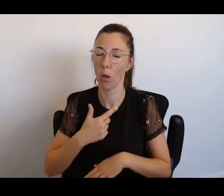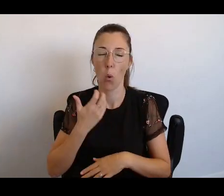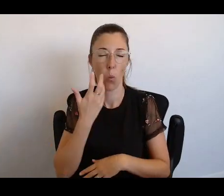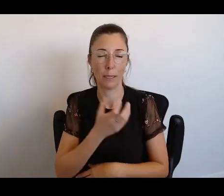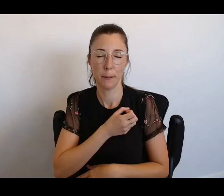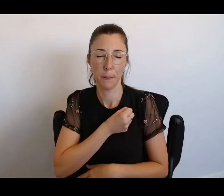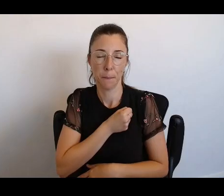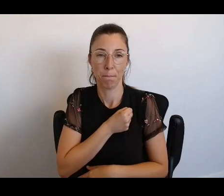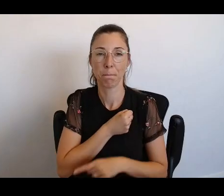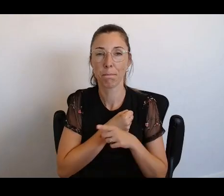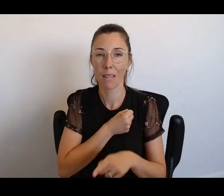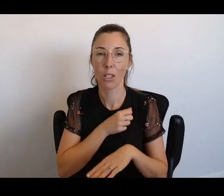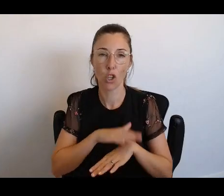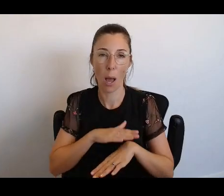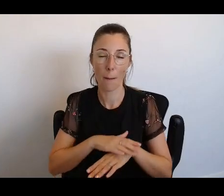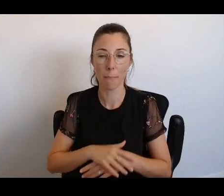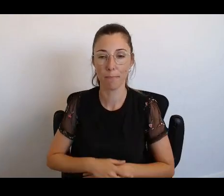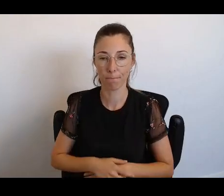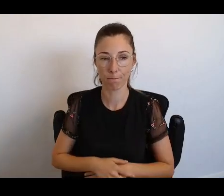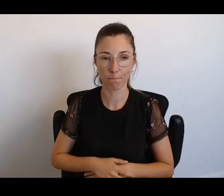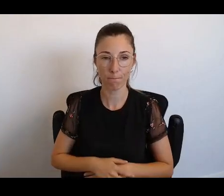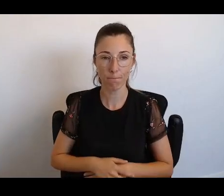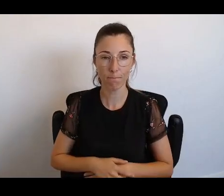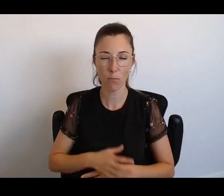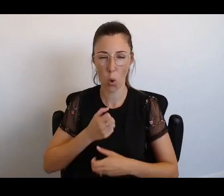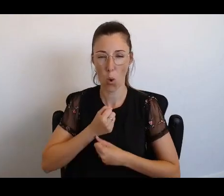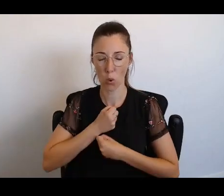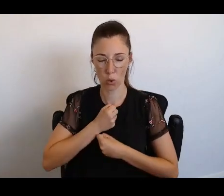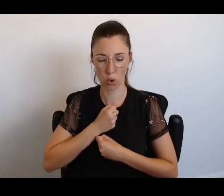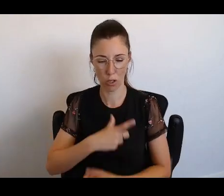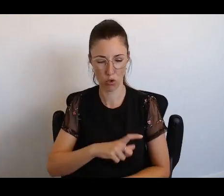on to the philosophy and trust in my own way of working.